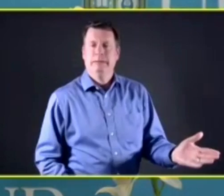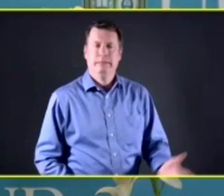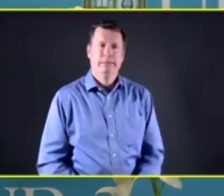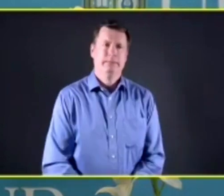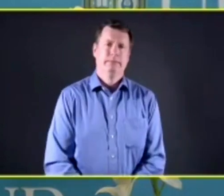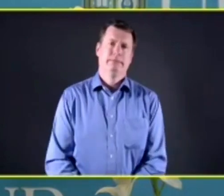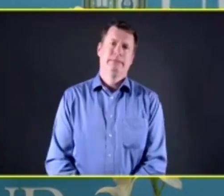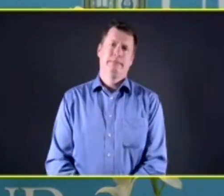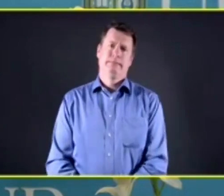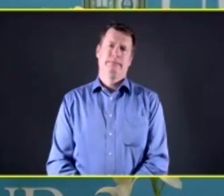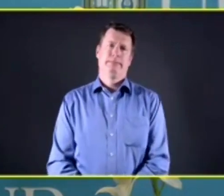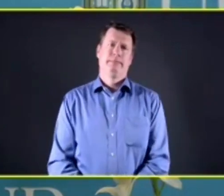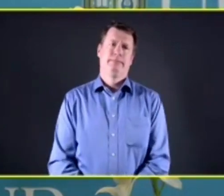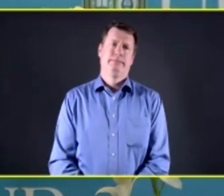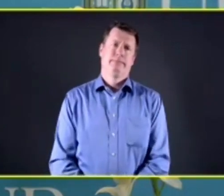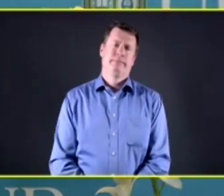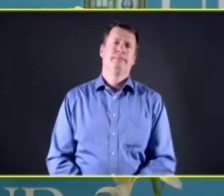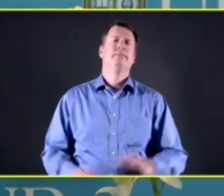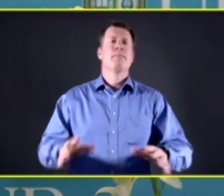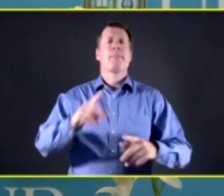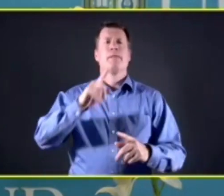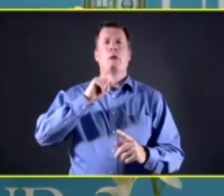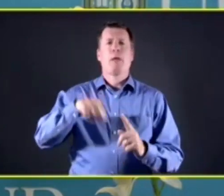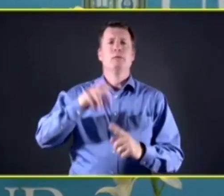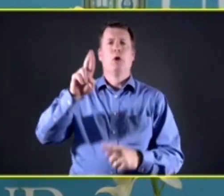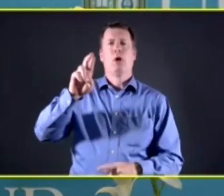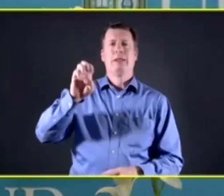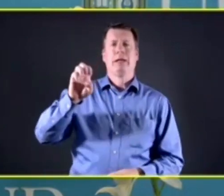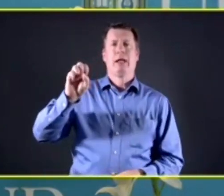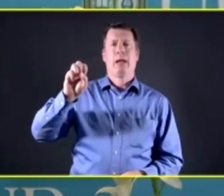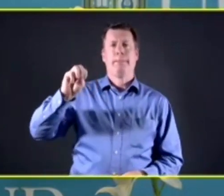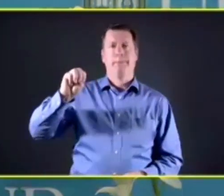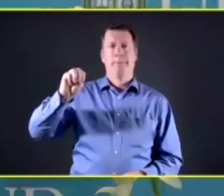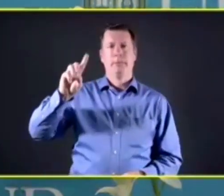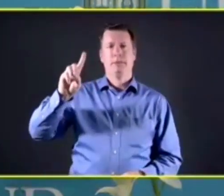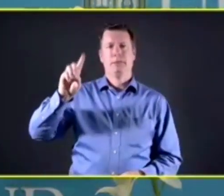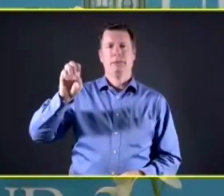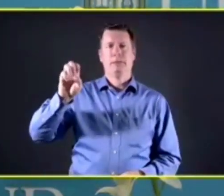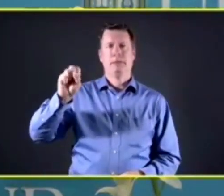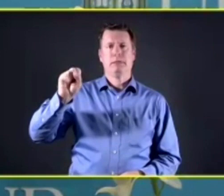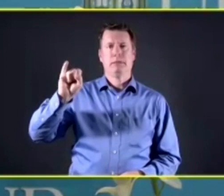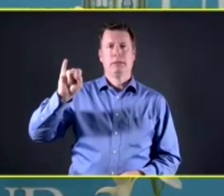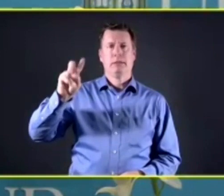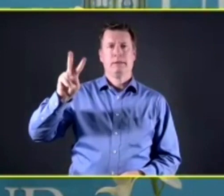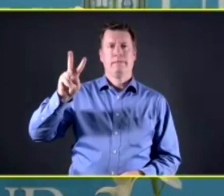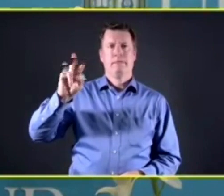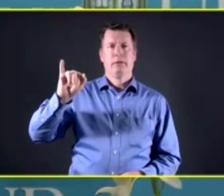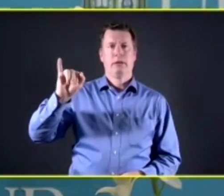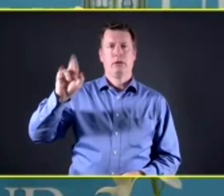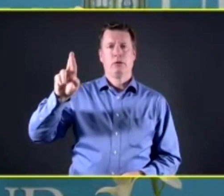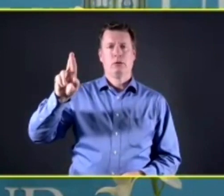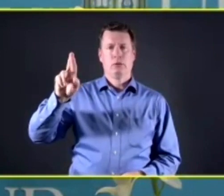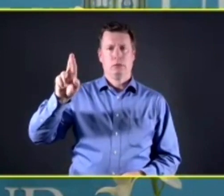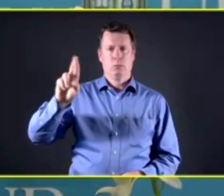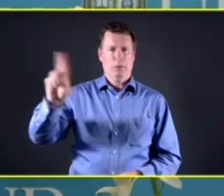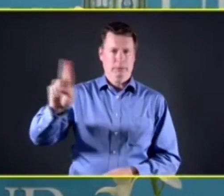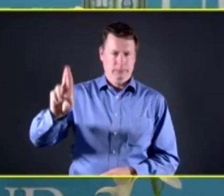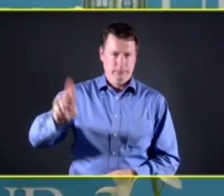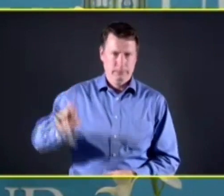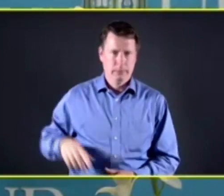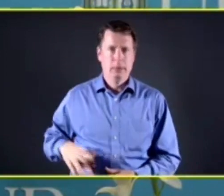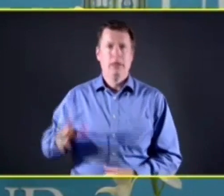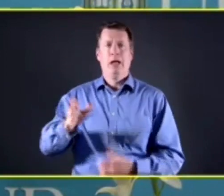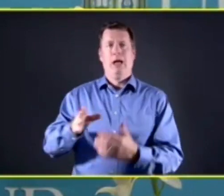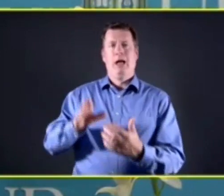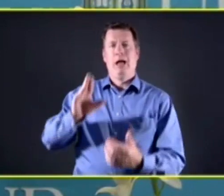is available not as part of a trial, but just as a medicine for ICU patients across the UR medicine system. I think we've got doses